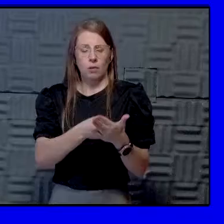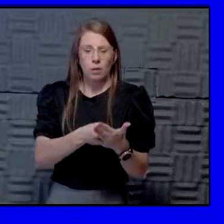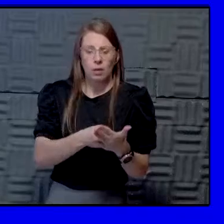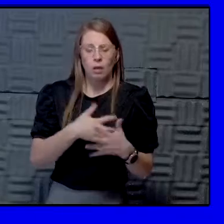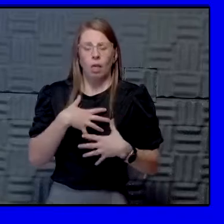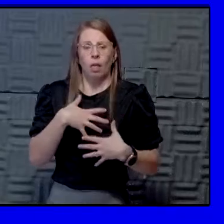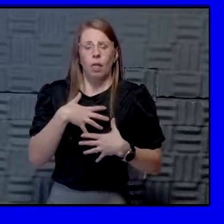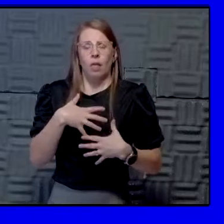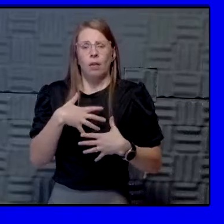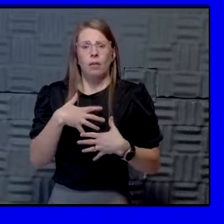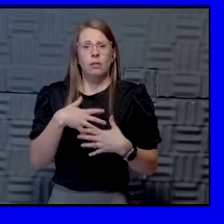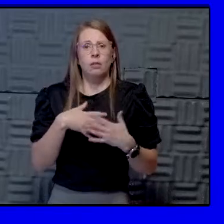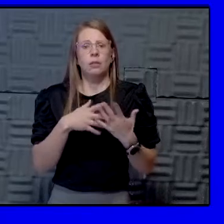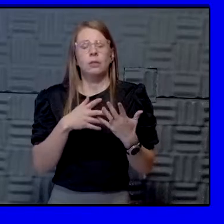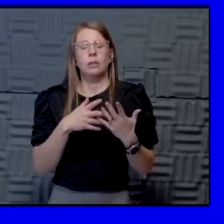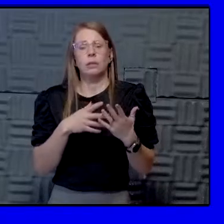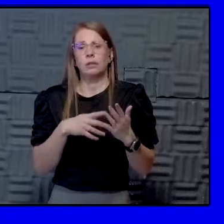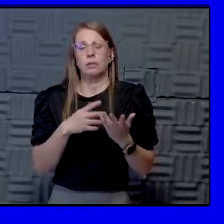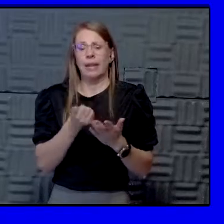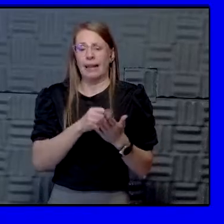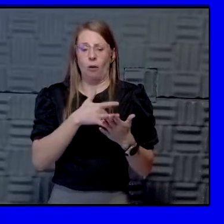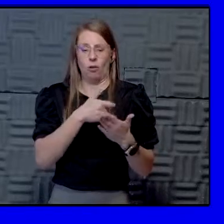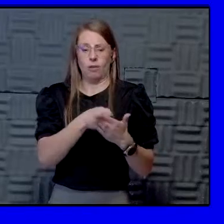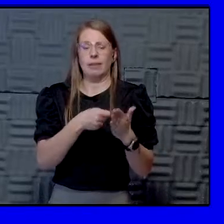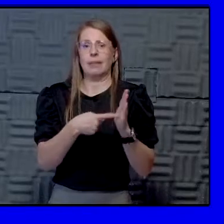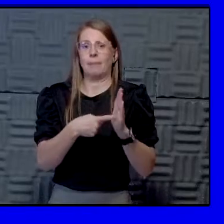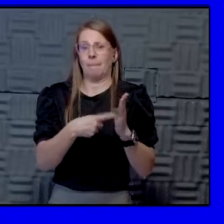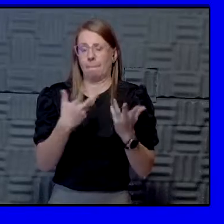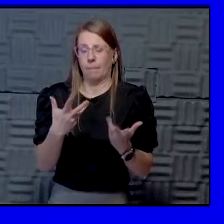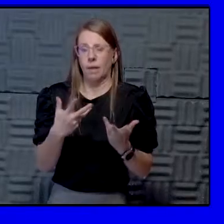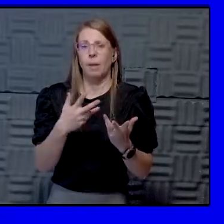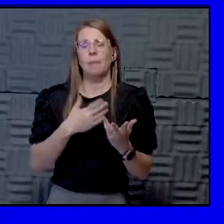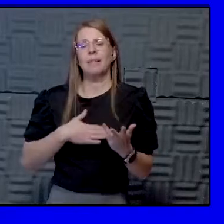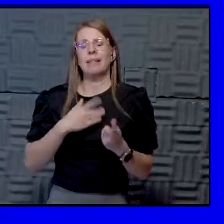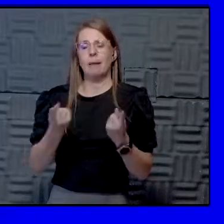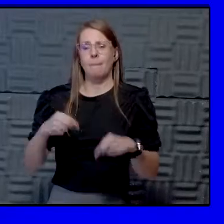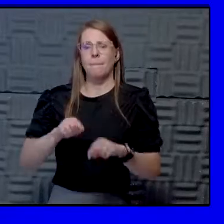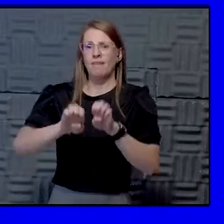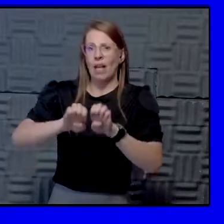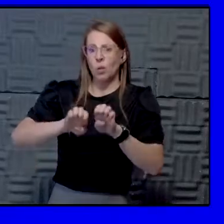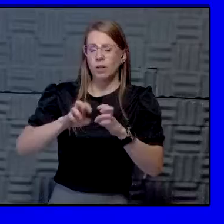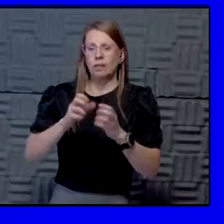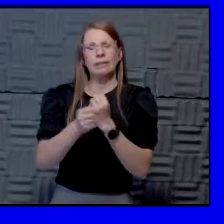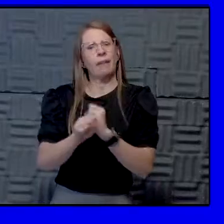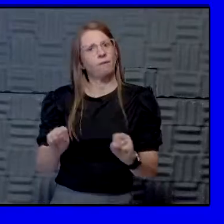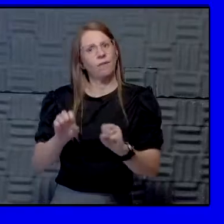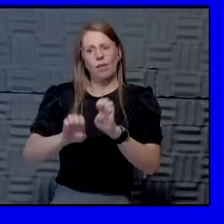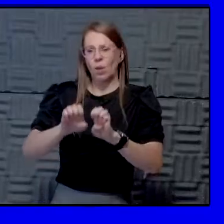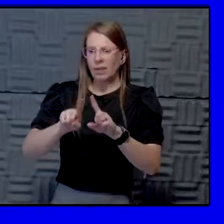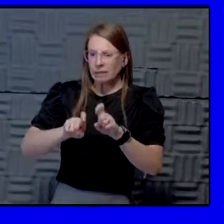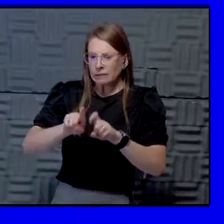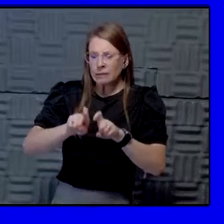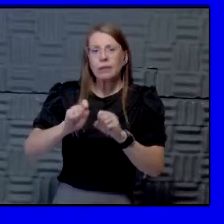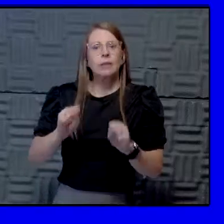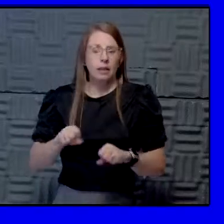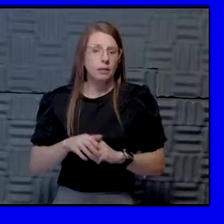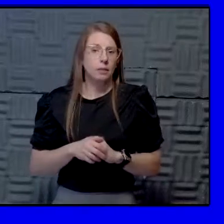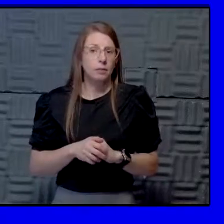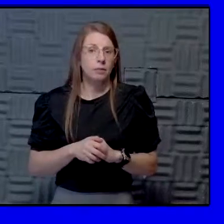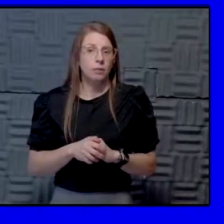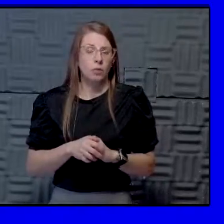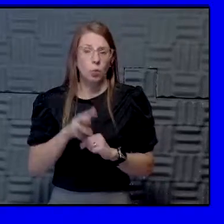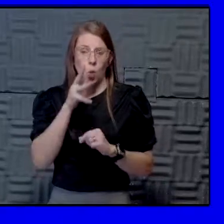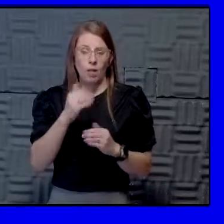shortness of breath, anything like that, please come get evaluated. Because we can do safe evaluations, and more than likely we are going to have